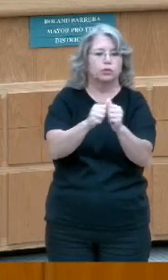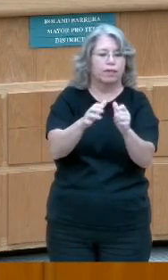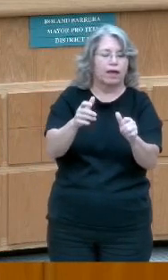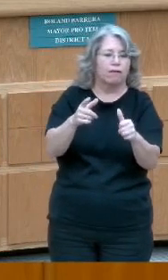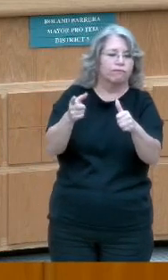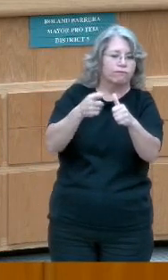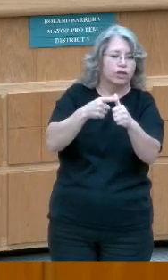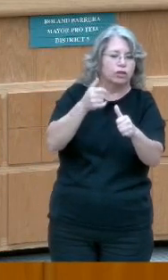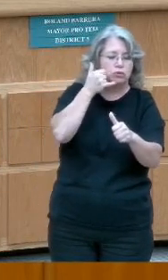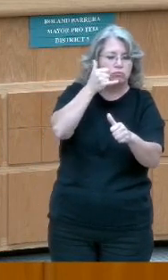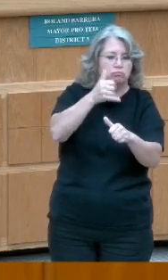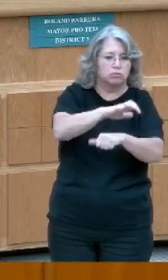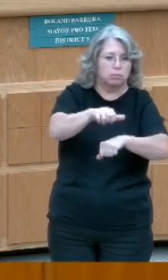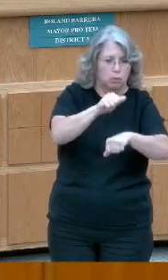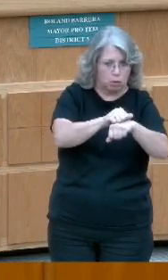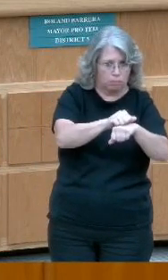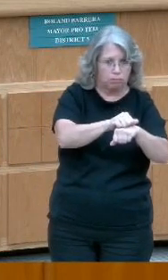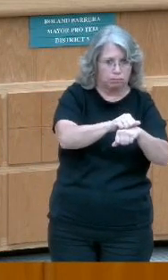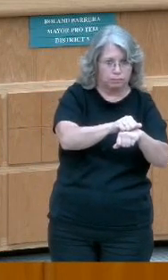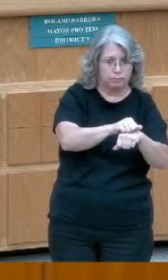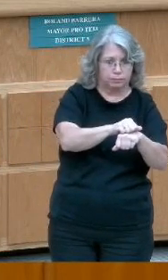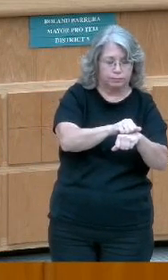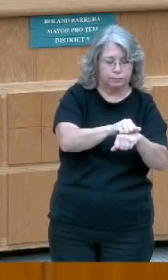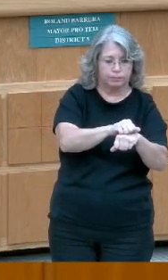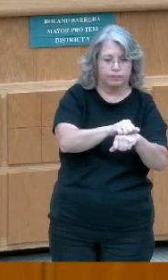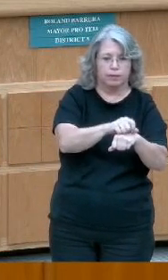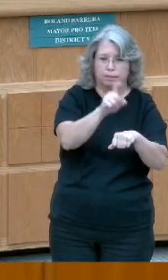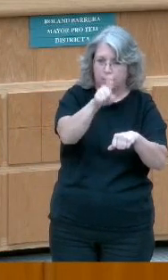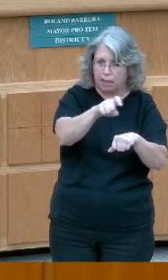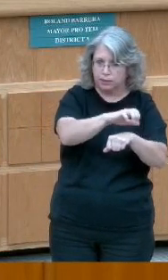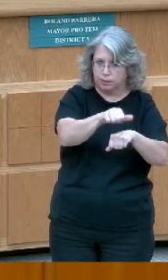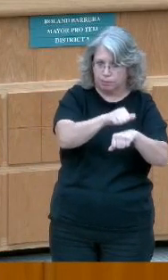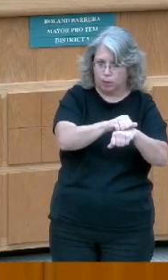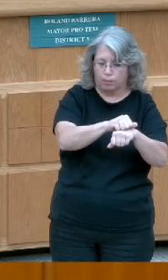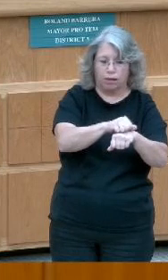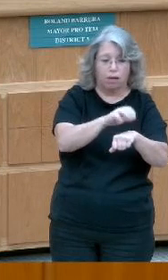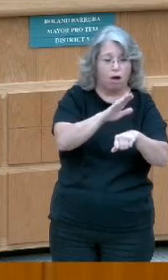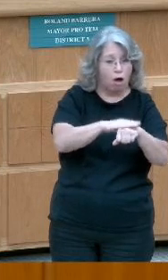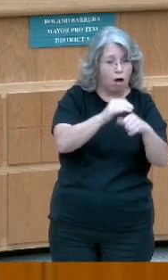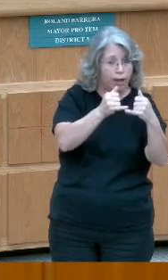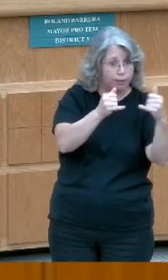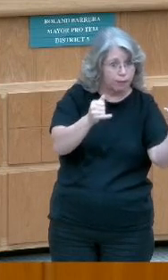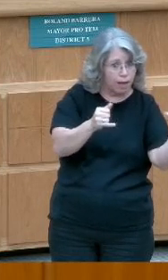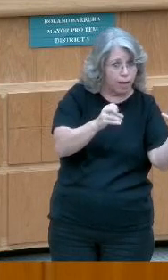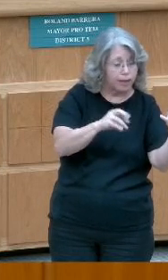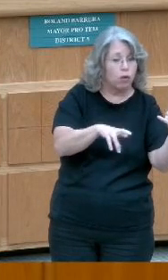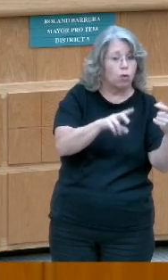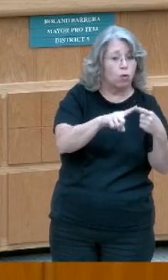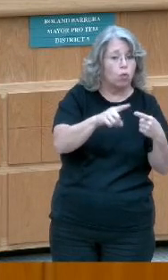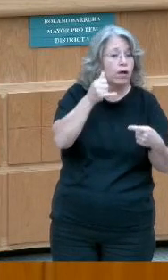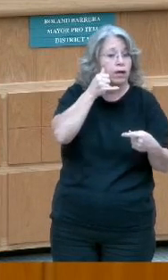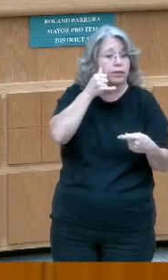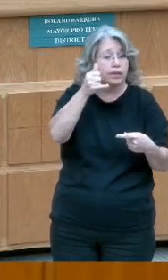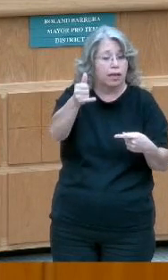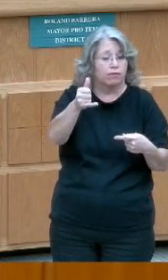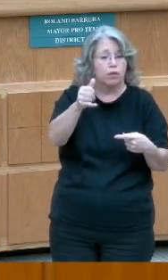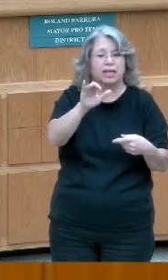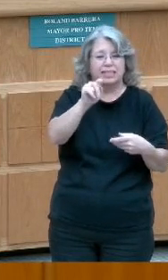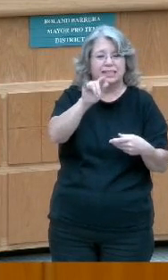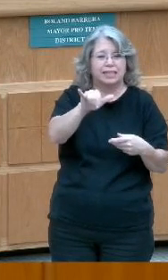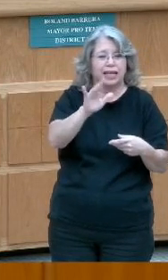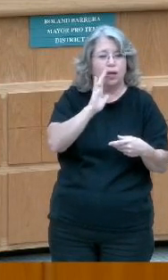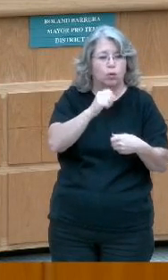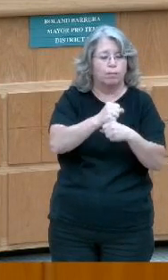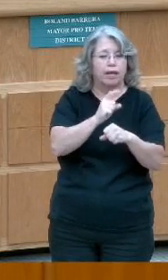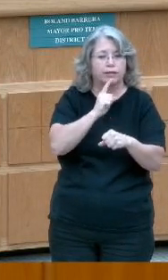Without an appointment. And you've got to get that appointment either online are on the telephone, and the city's going to make sure